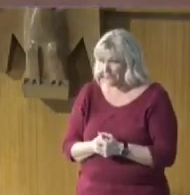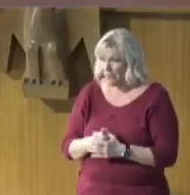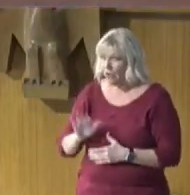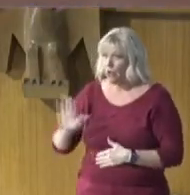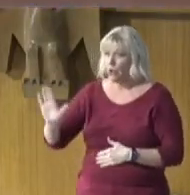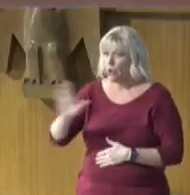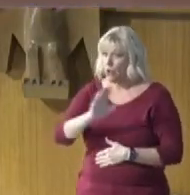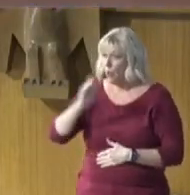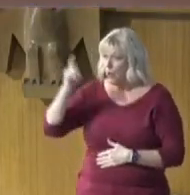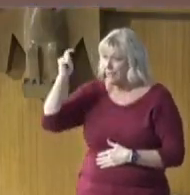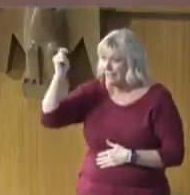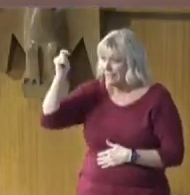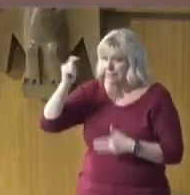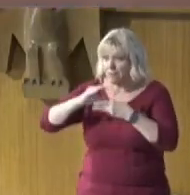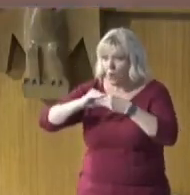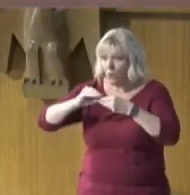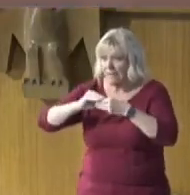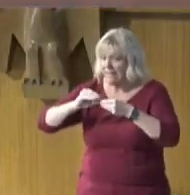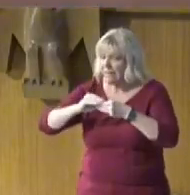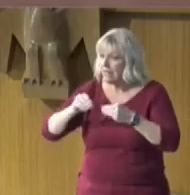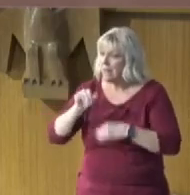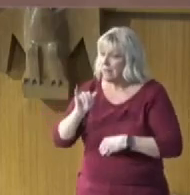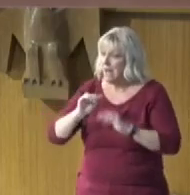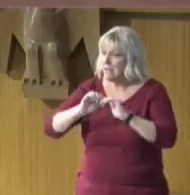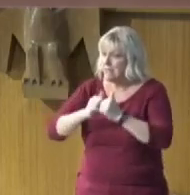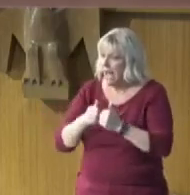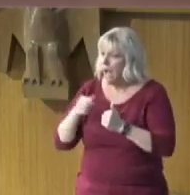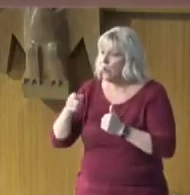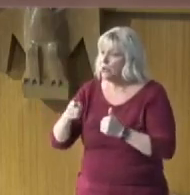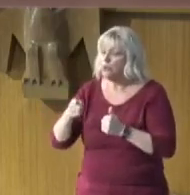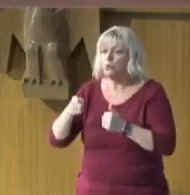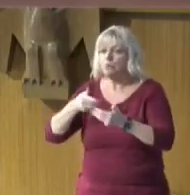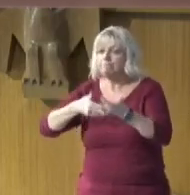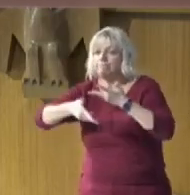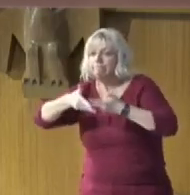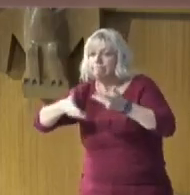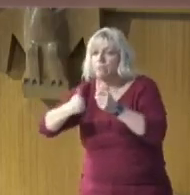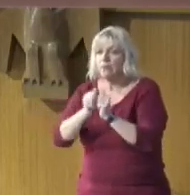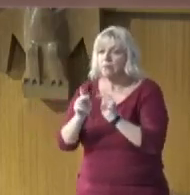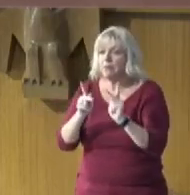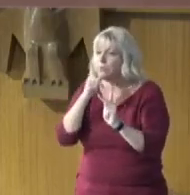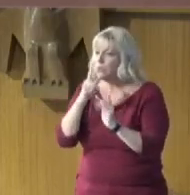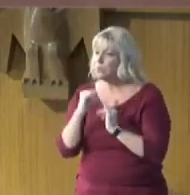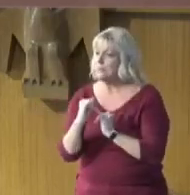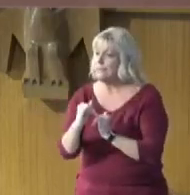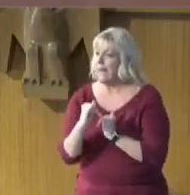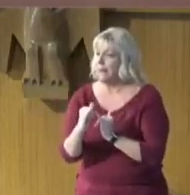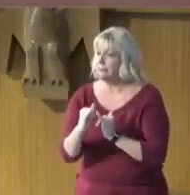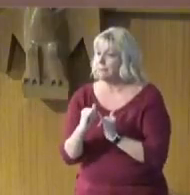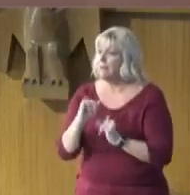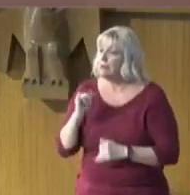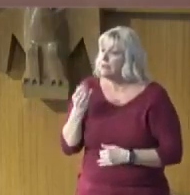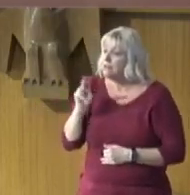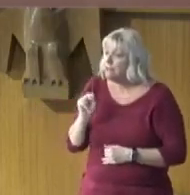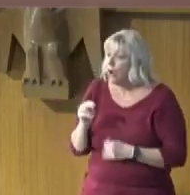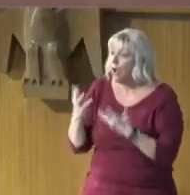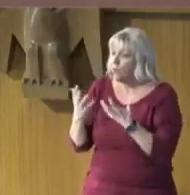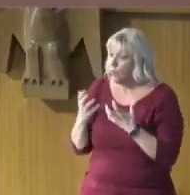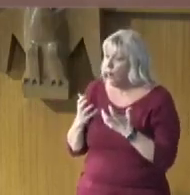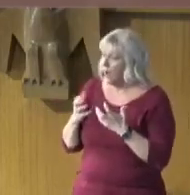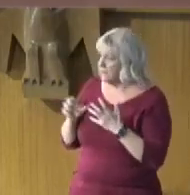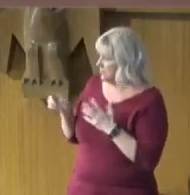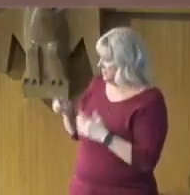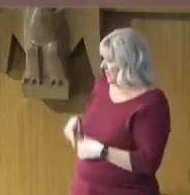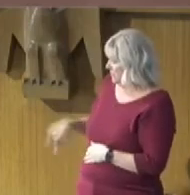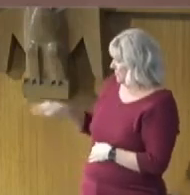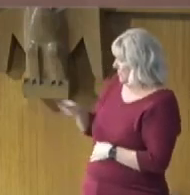testimony is the way you treat the people who are like you. And what John wants is John wants a group of people